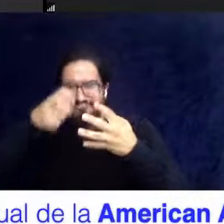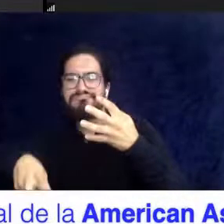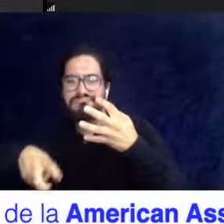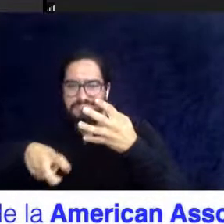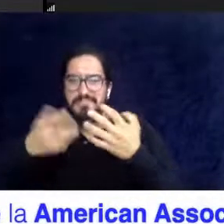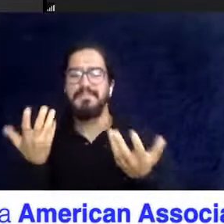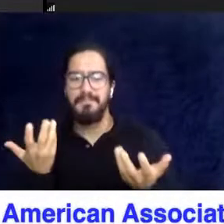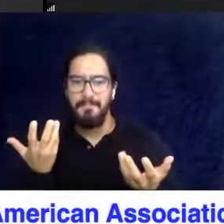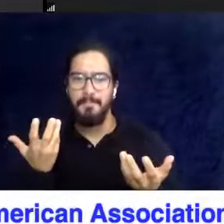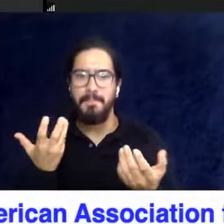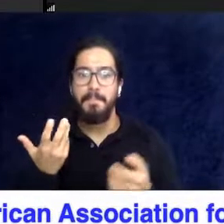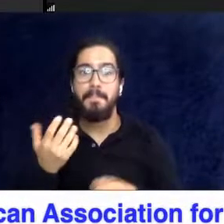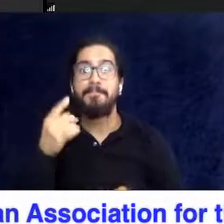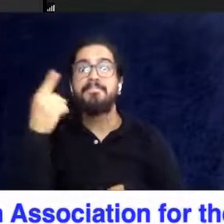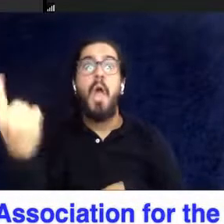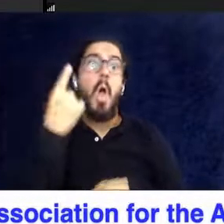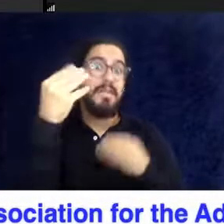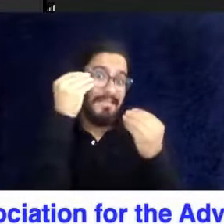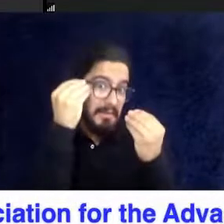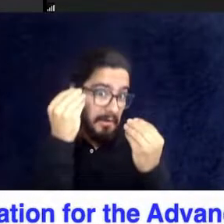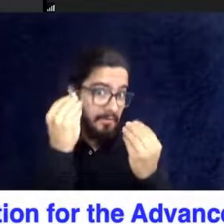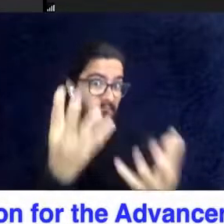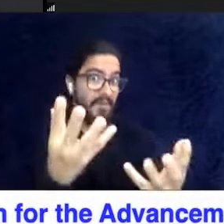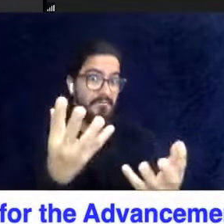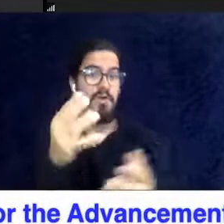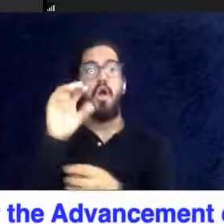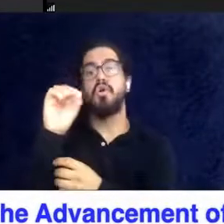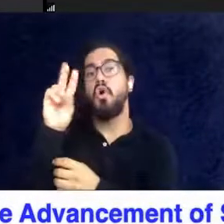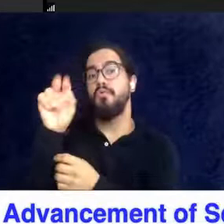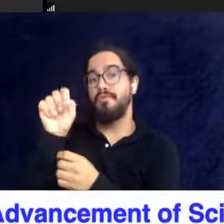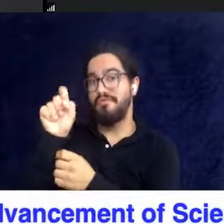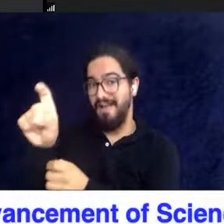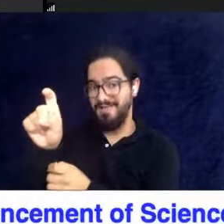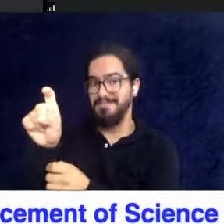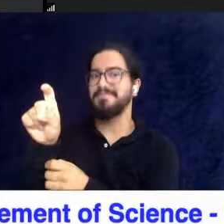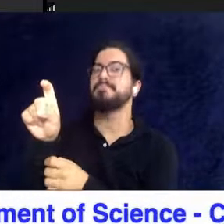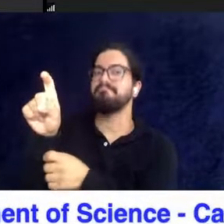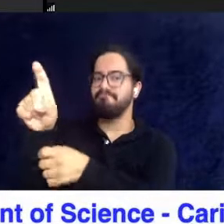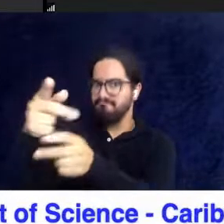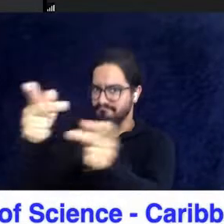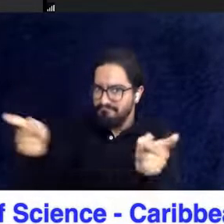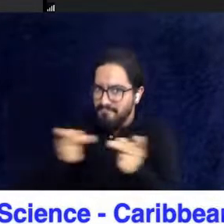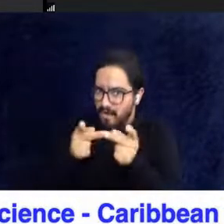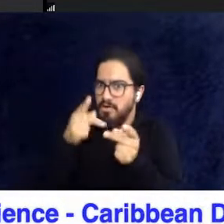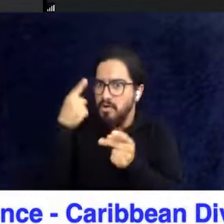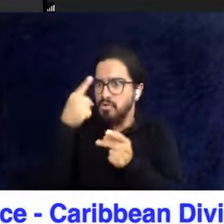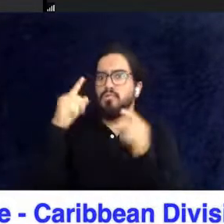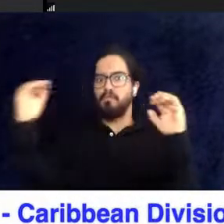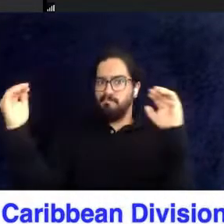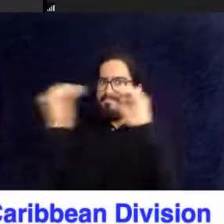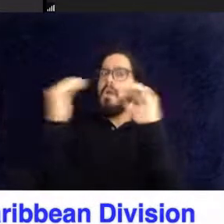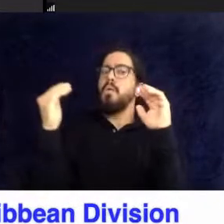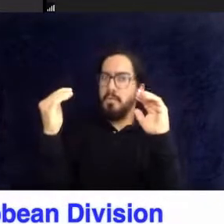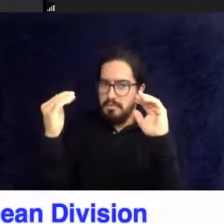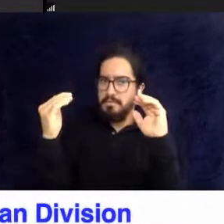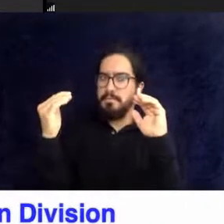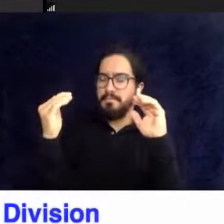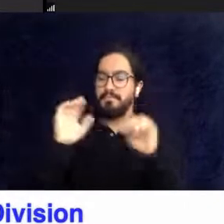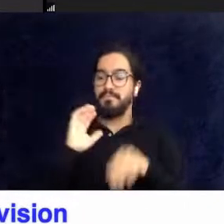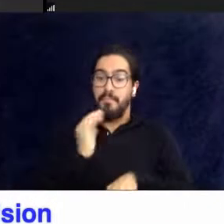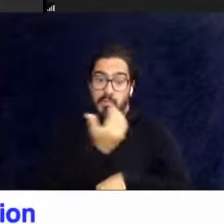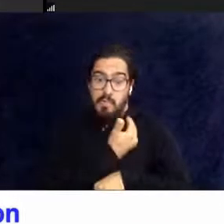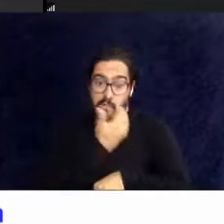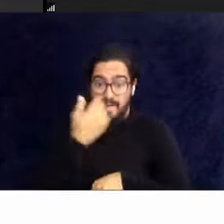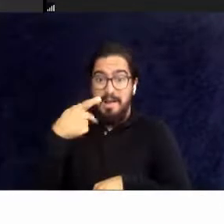And only to say that this COVAX facility, in order to ensure equity, WHO and PAHO are working with global